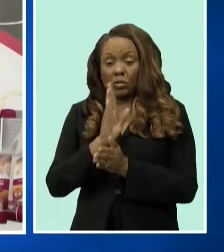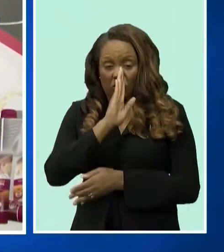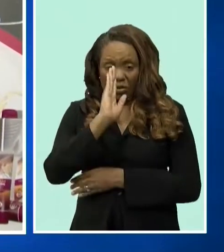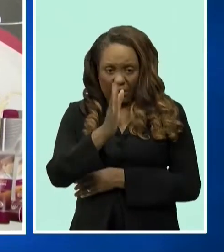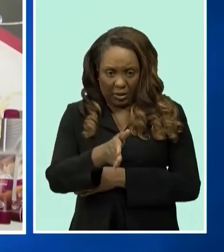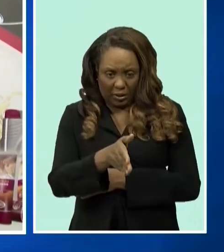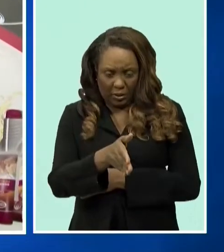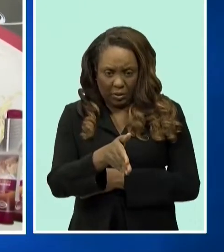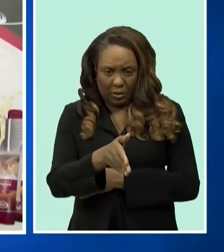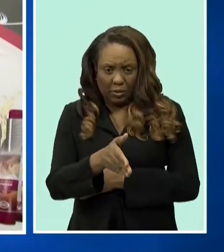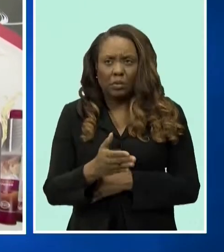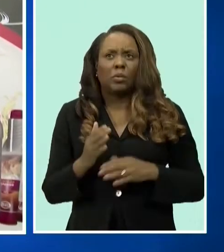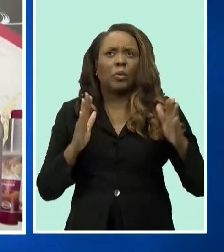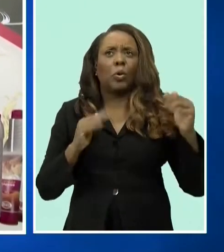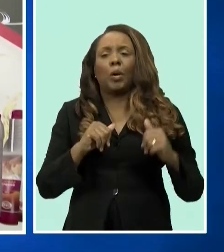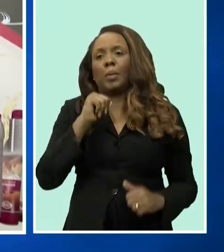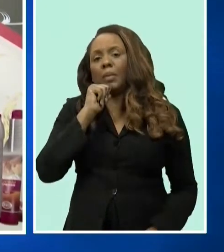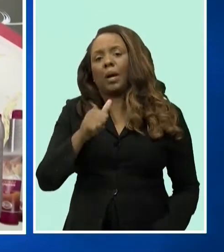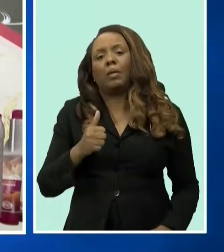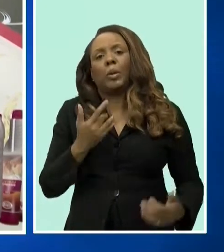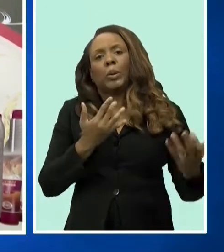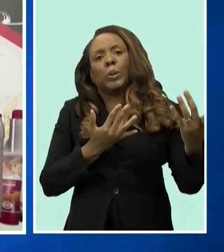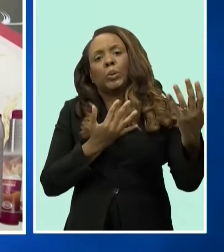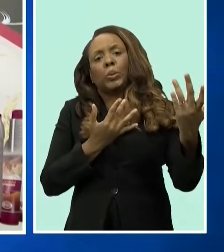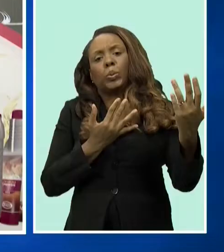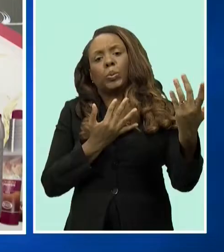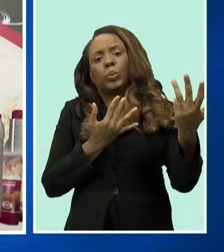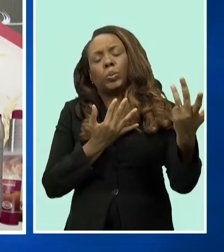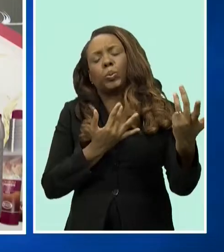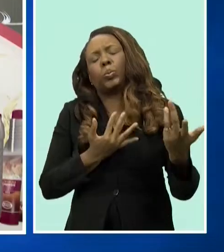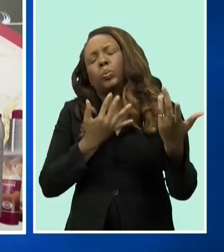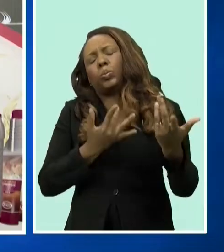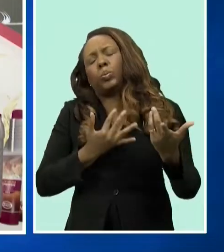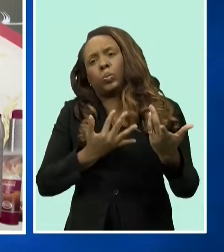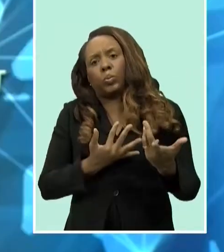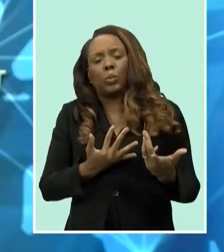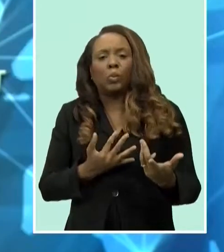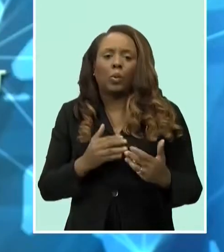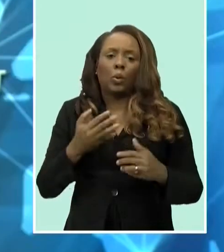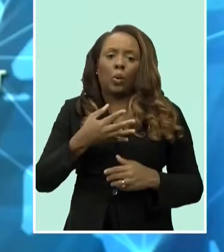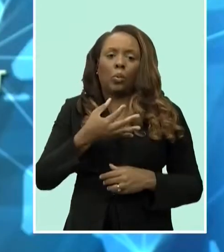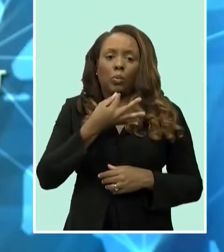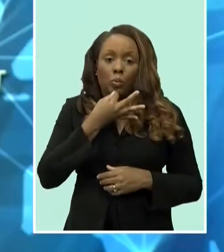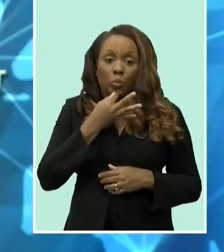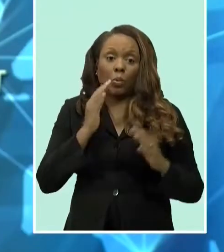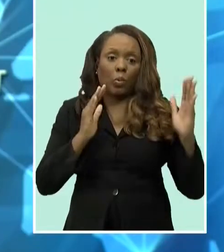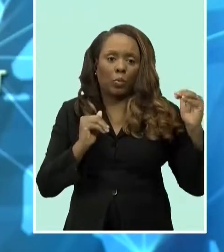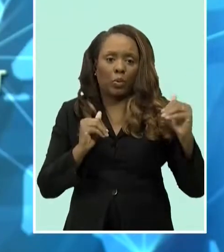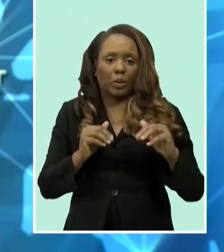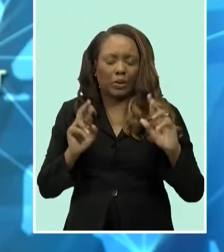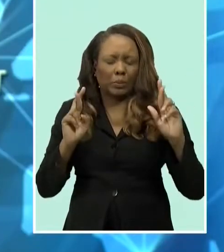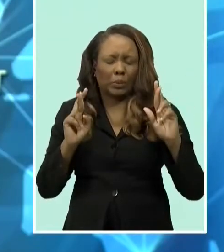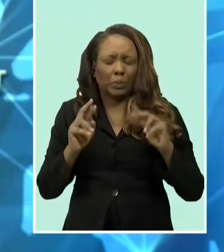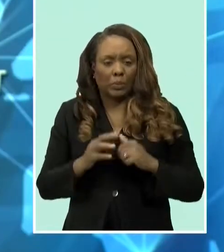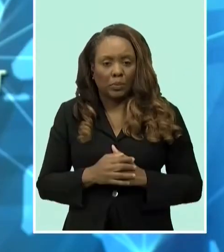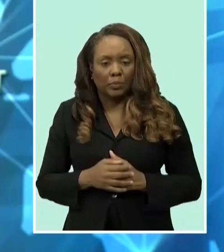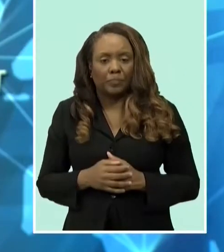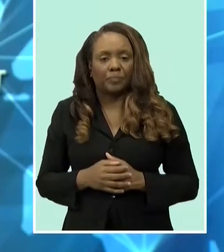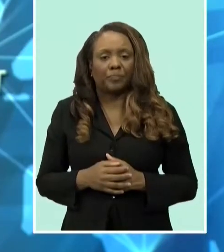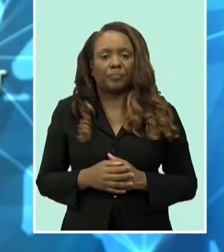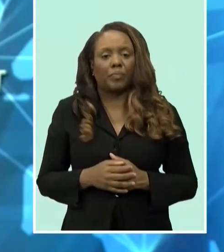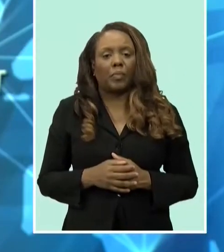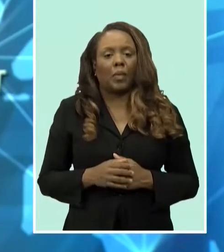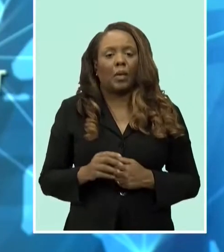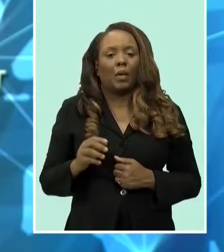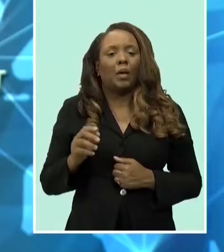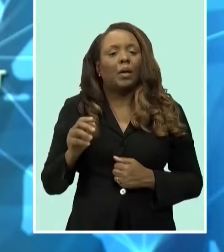we're hoping that it's not going to be in the long term, we're hoping it's going to be on the short term. And after being only in the island for